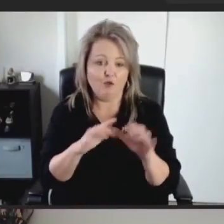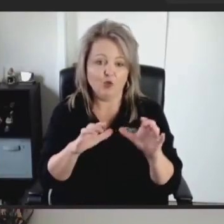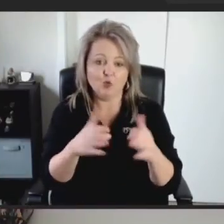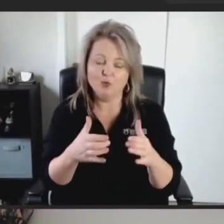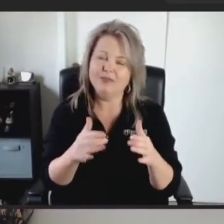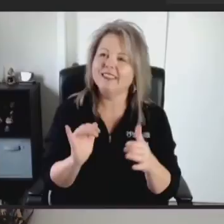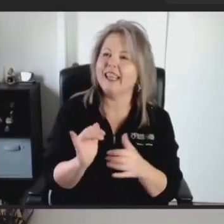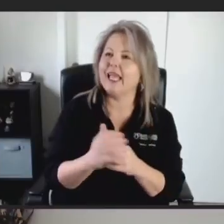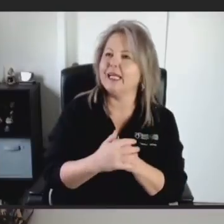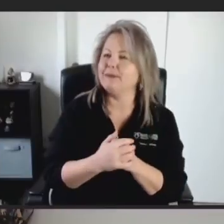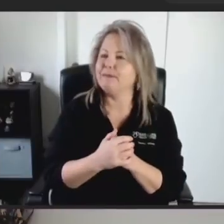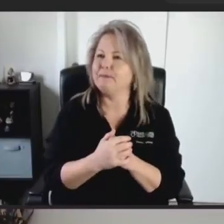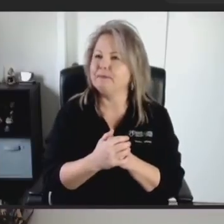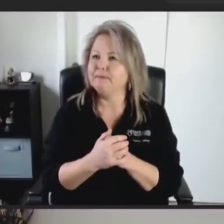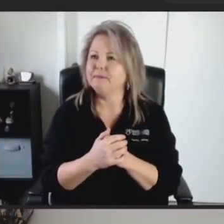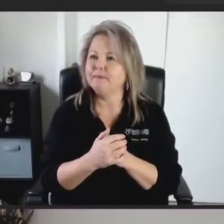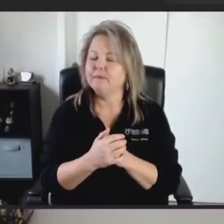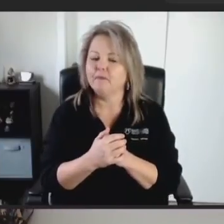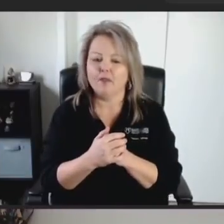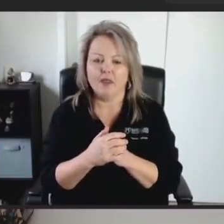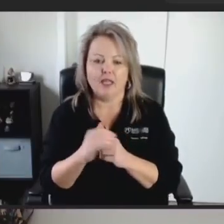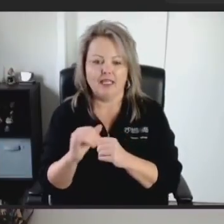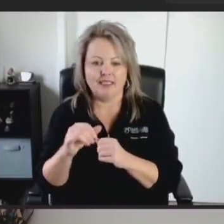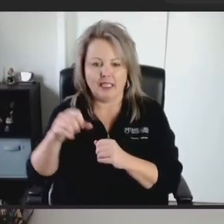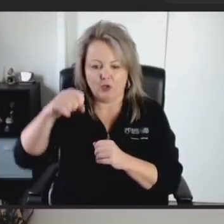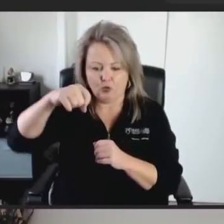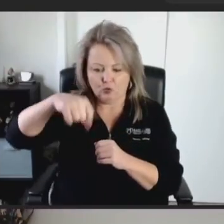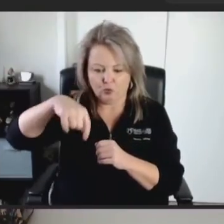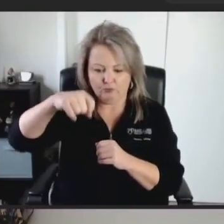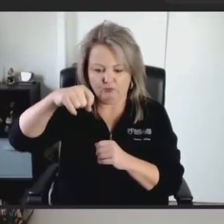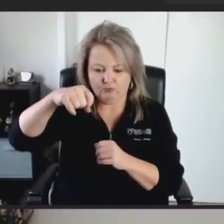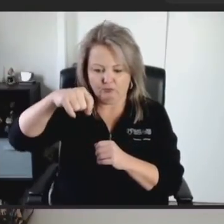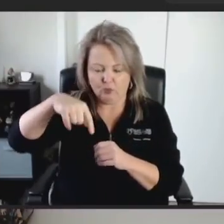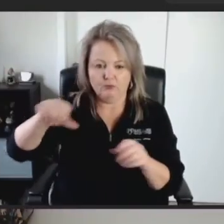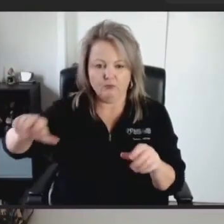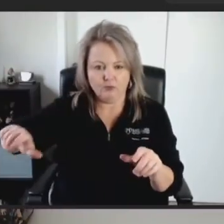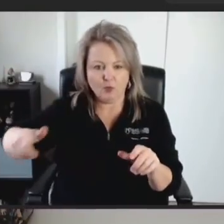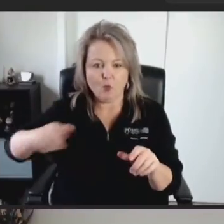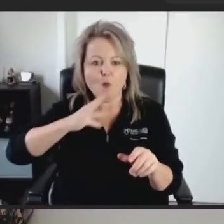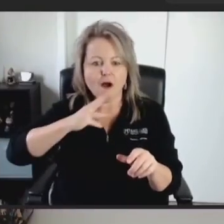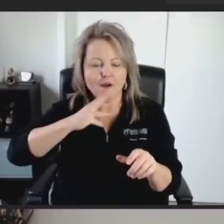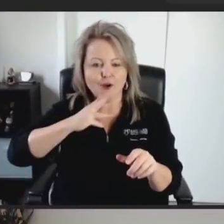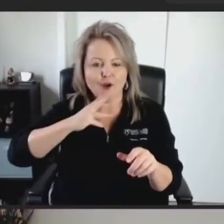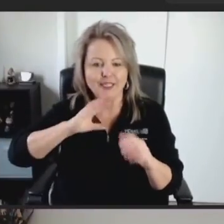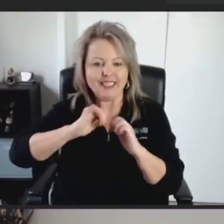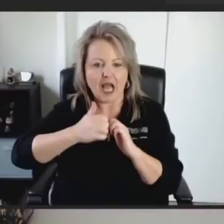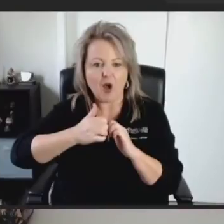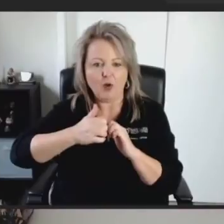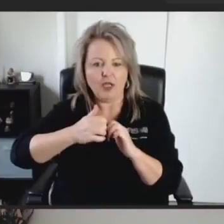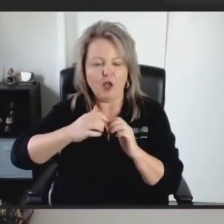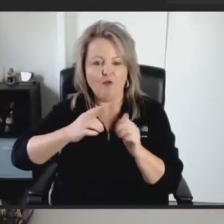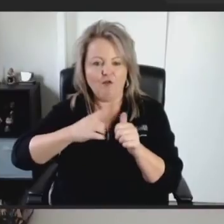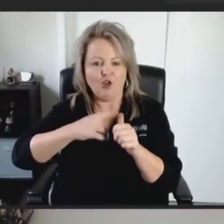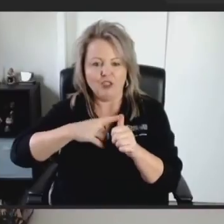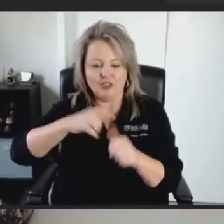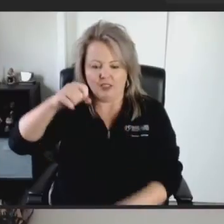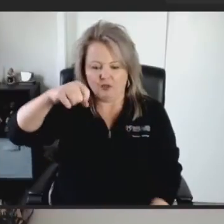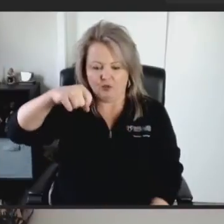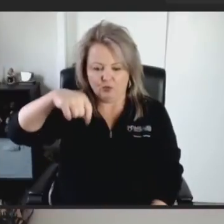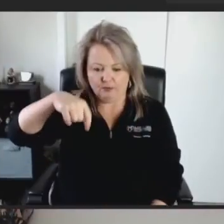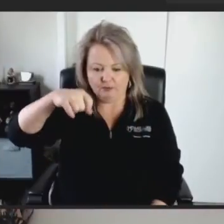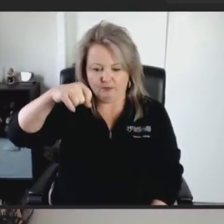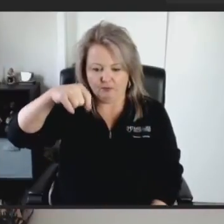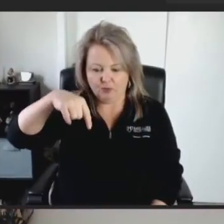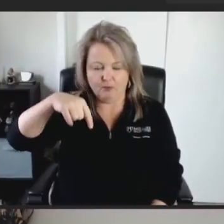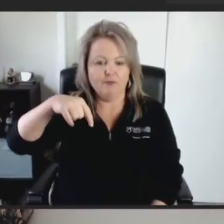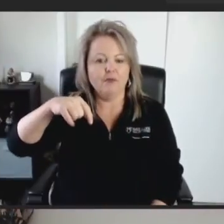like turning on a dripping faucet with how vaccine's going to roll in. At first, it's going to drip in, but we